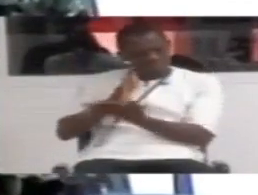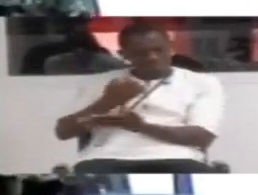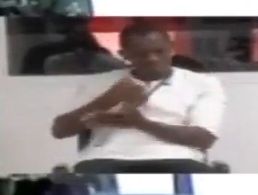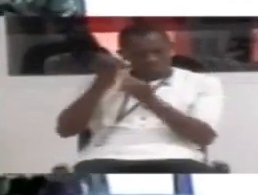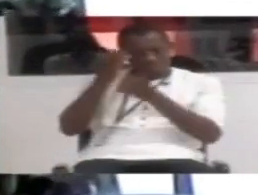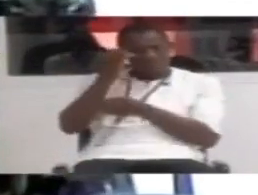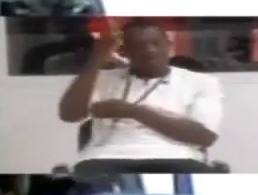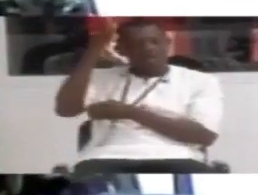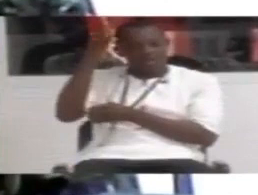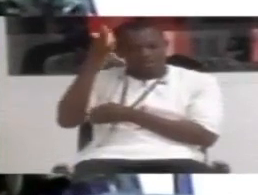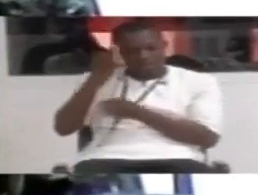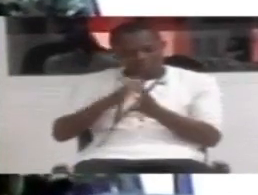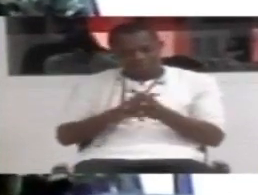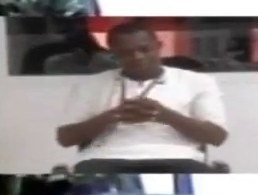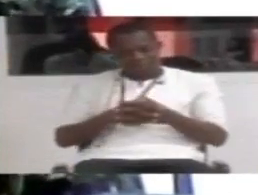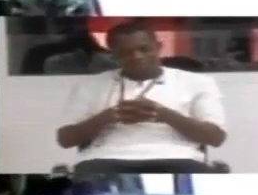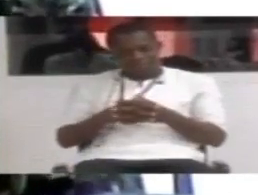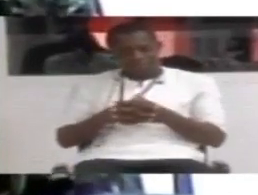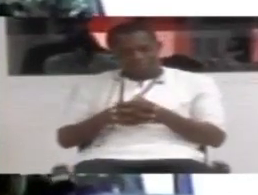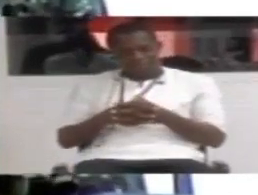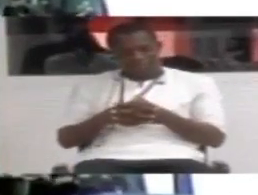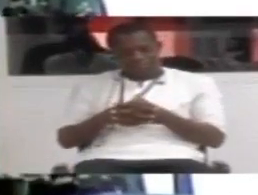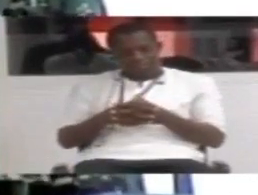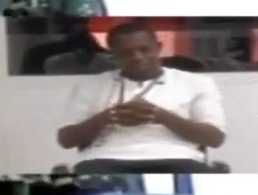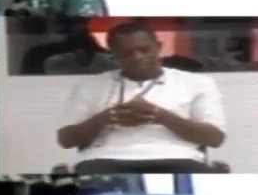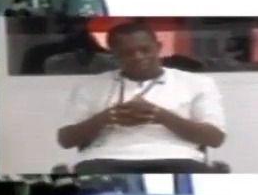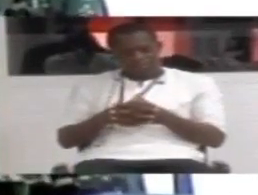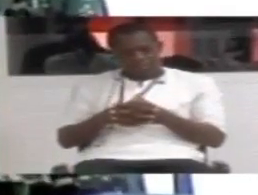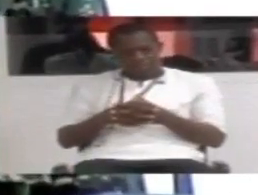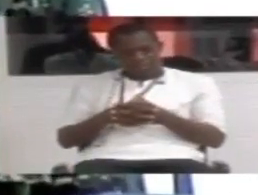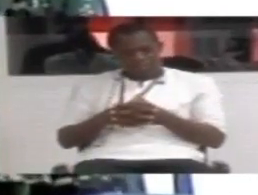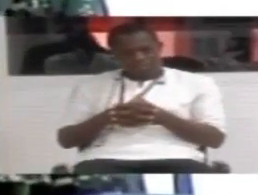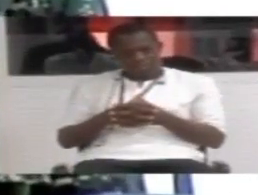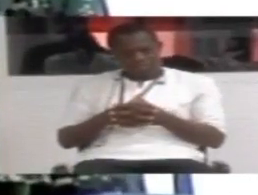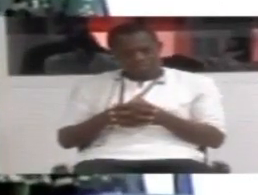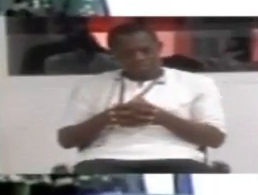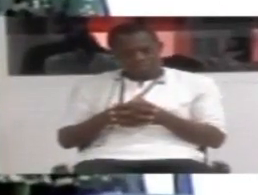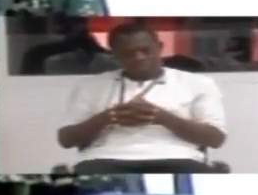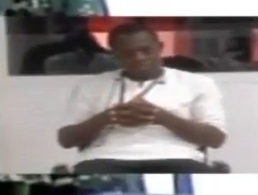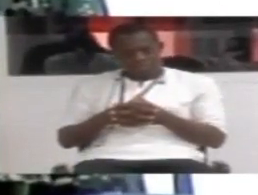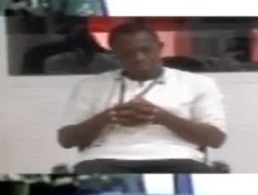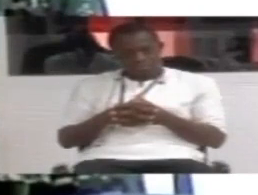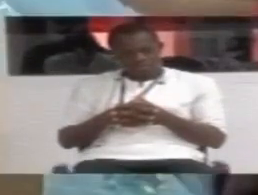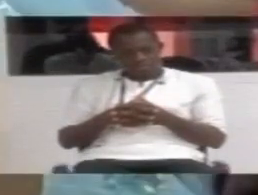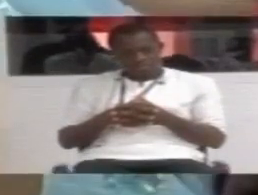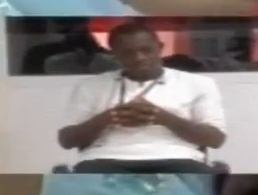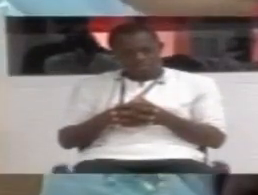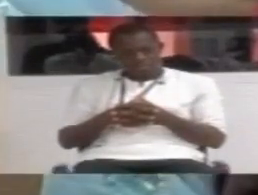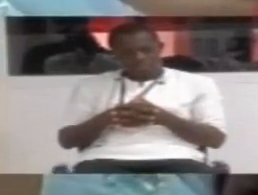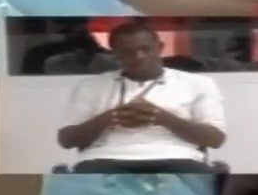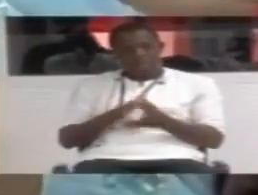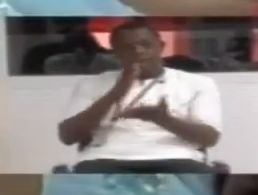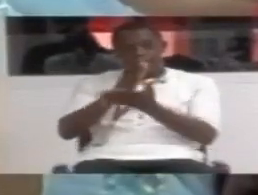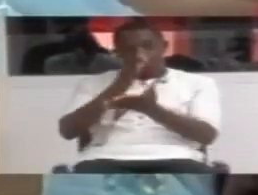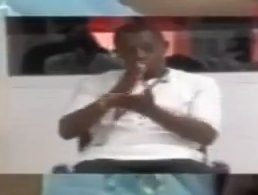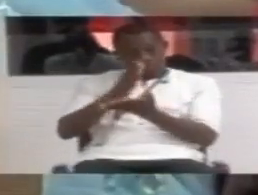remember at this juncture whether we had dressed in uniforms or we are just dressed in mofti. Waye mask